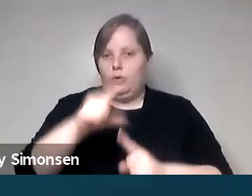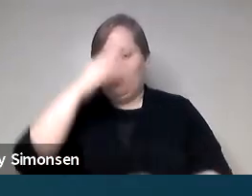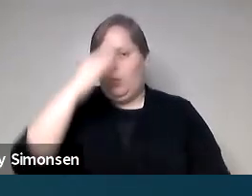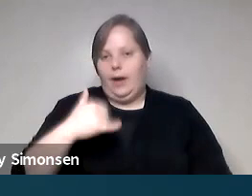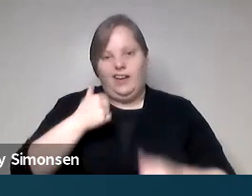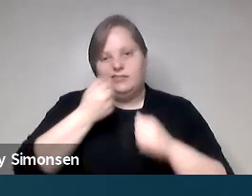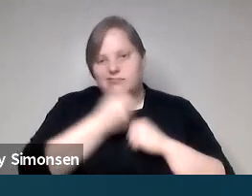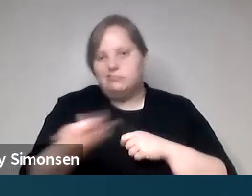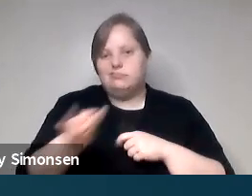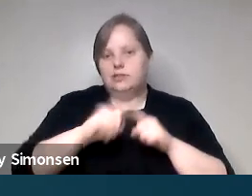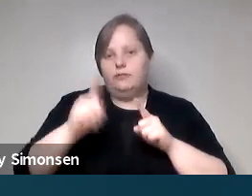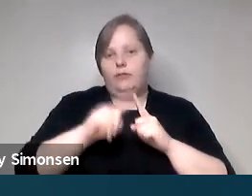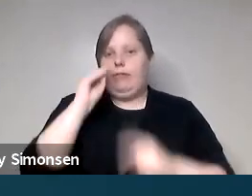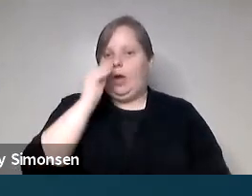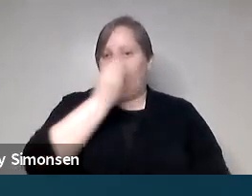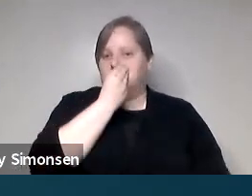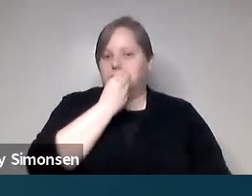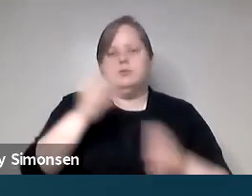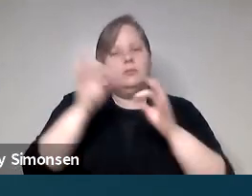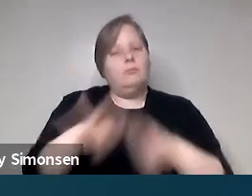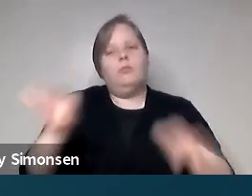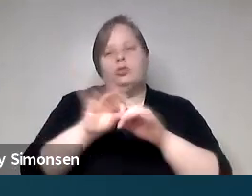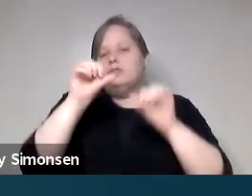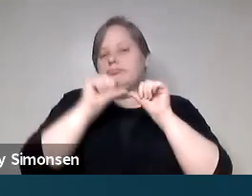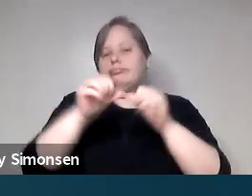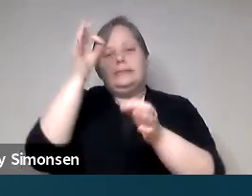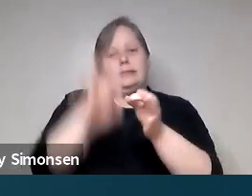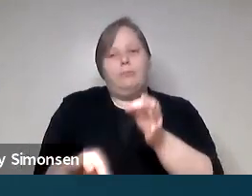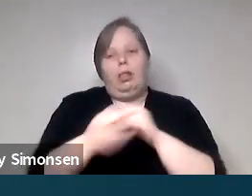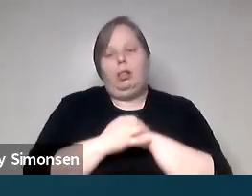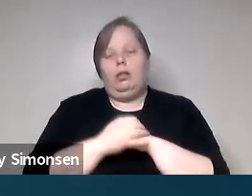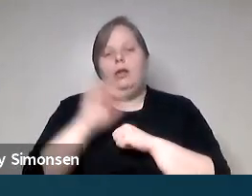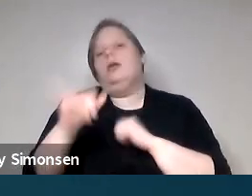of different flowers. So you want to keep it simple. In a situation like